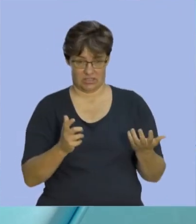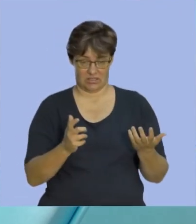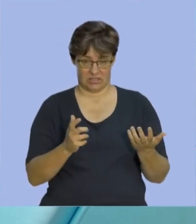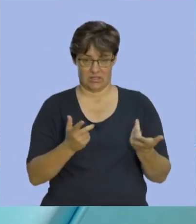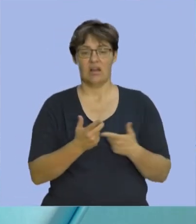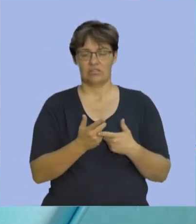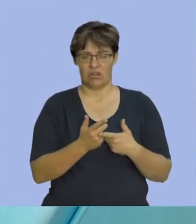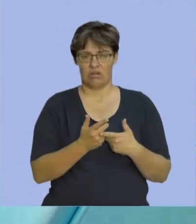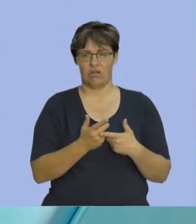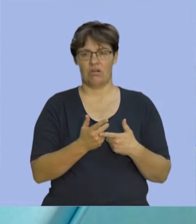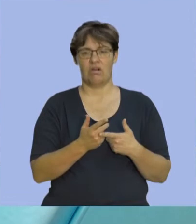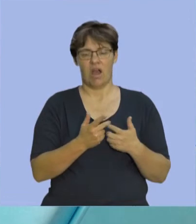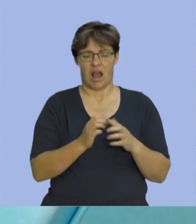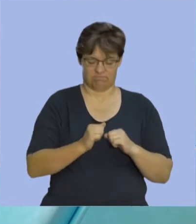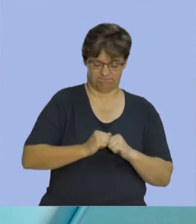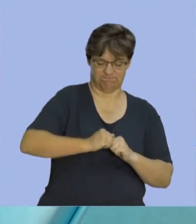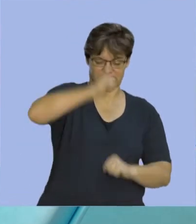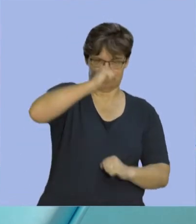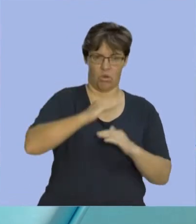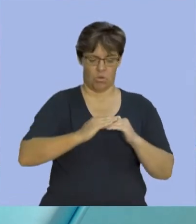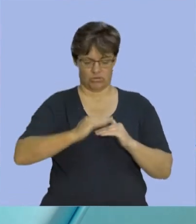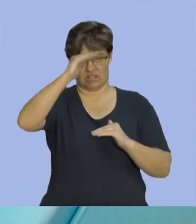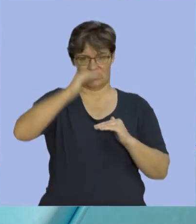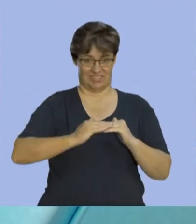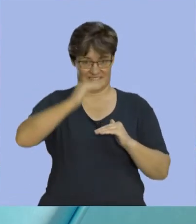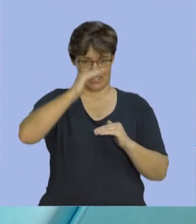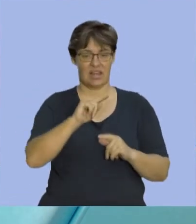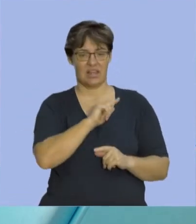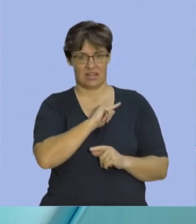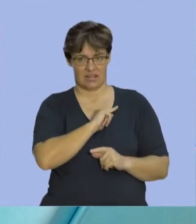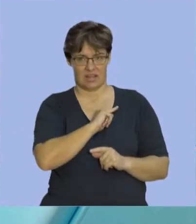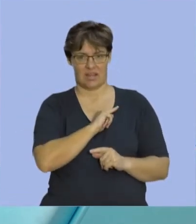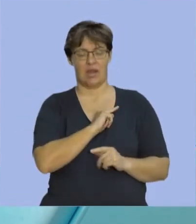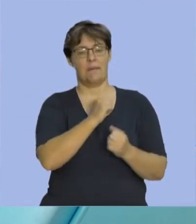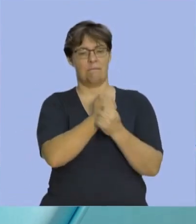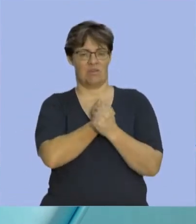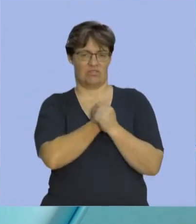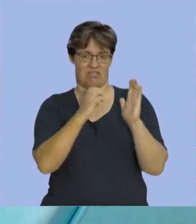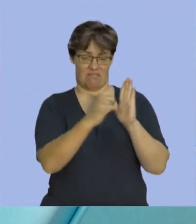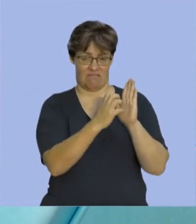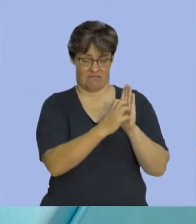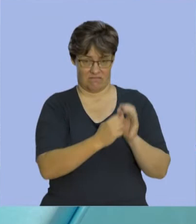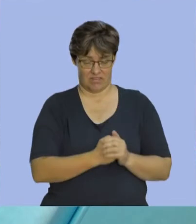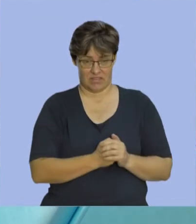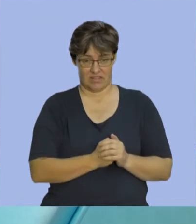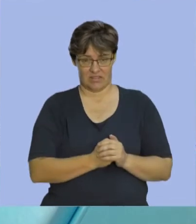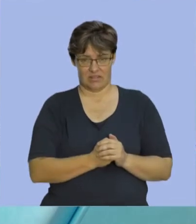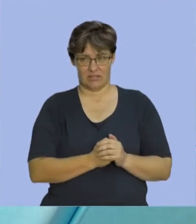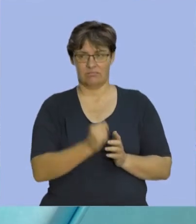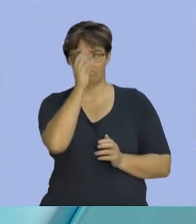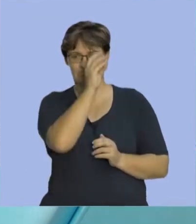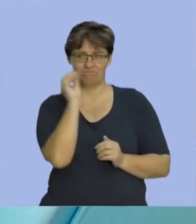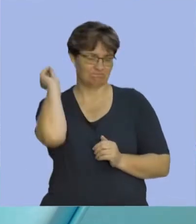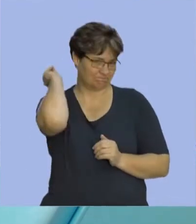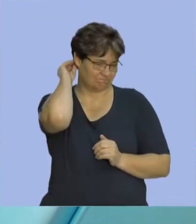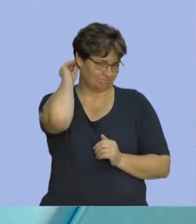doing at this level. So that's why I'm going to be calling it a parent graph. So I want you to please have that at the